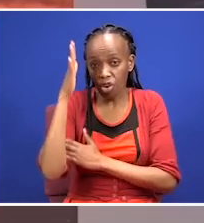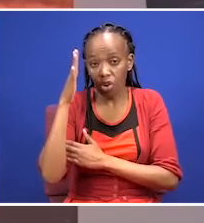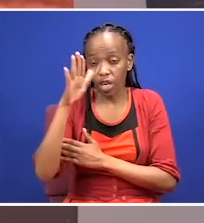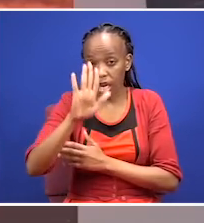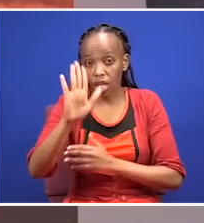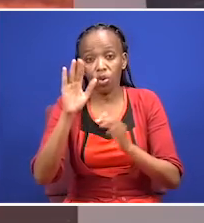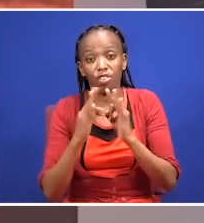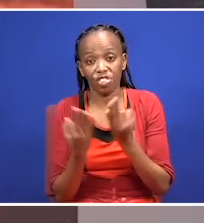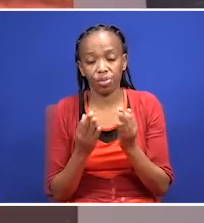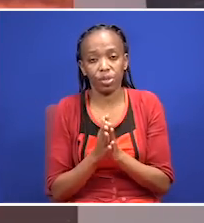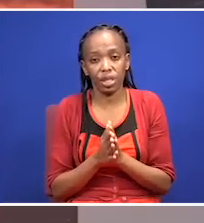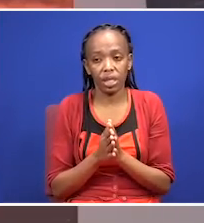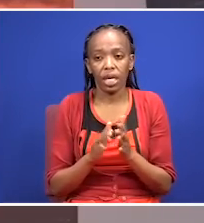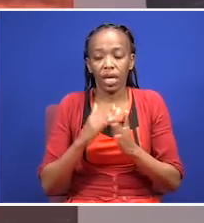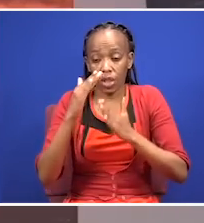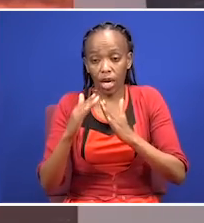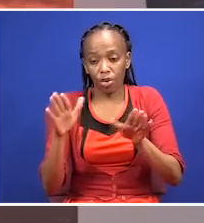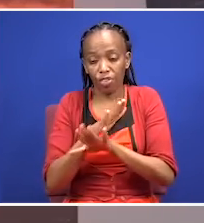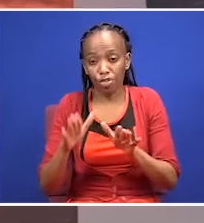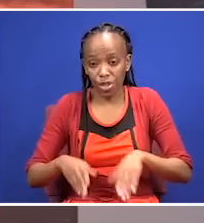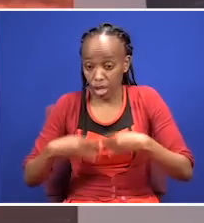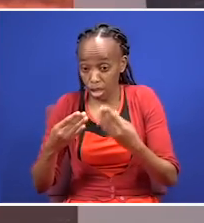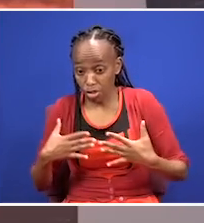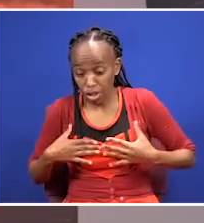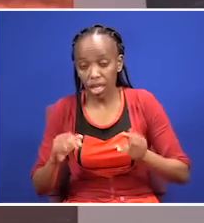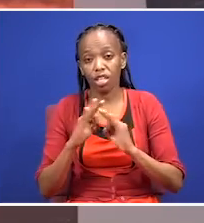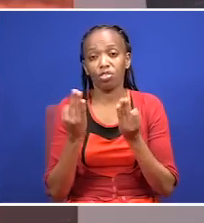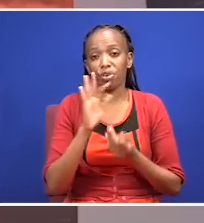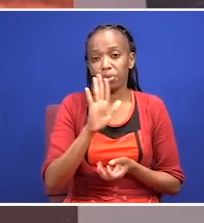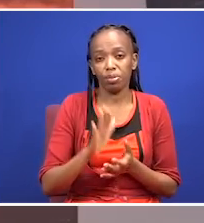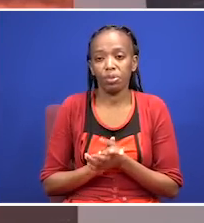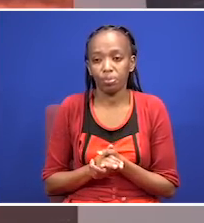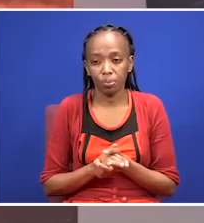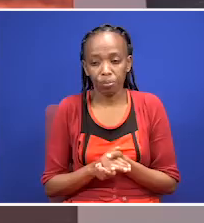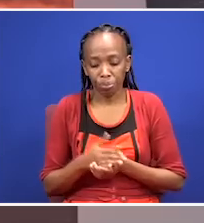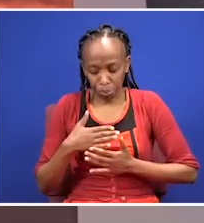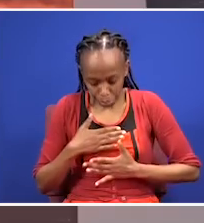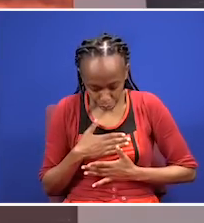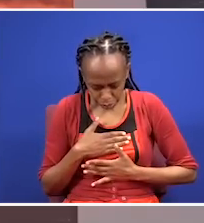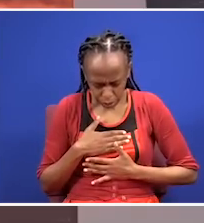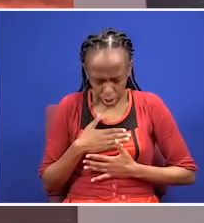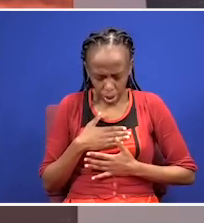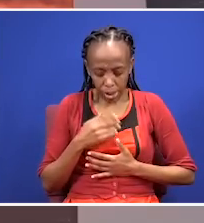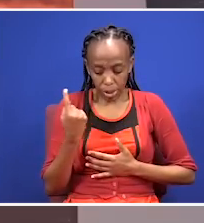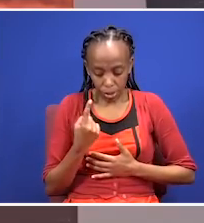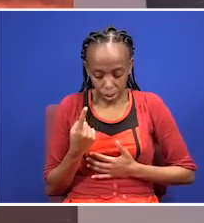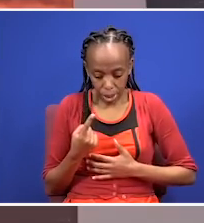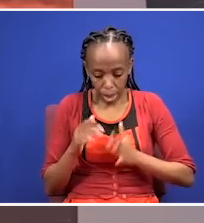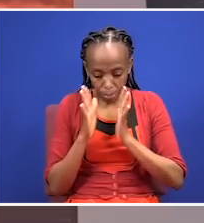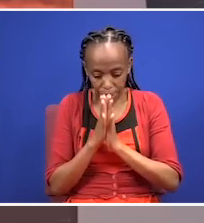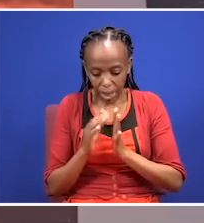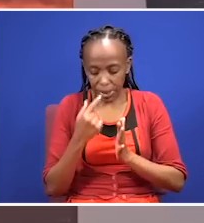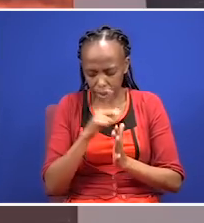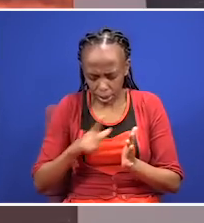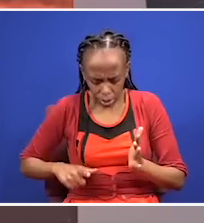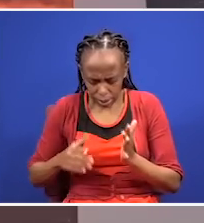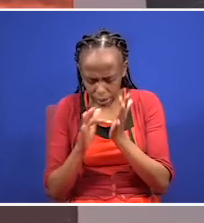and your family and at the end of it all bring healing to your family bow that head and suddenly a prayer away and say